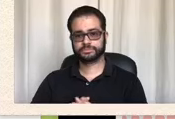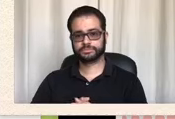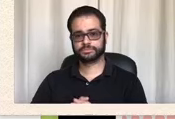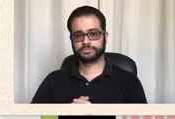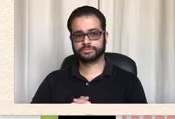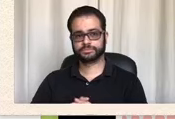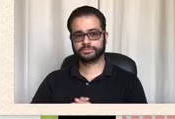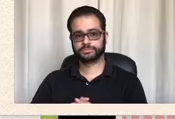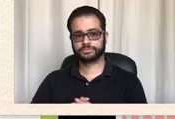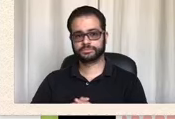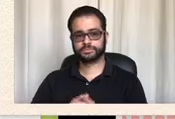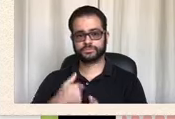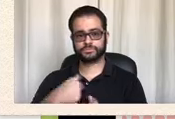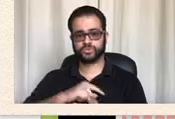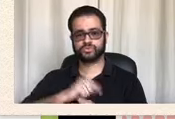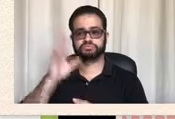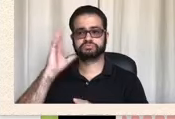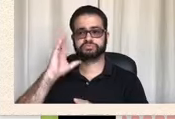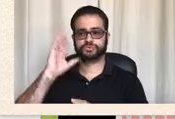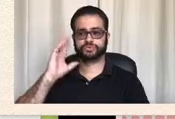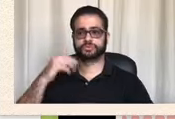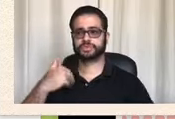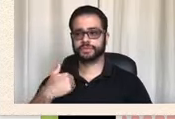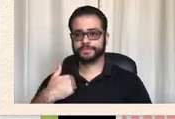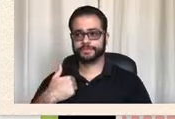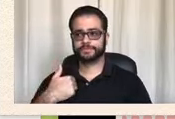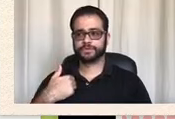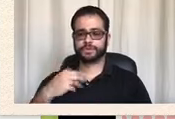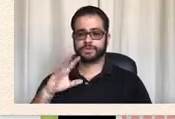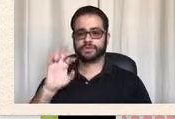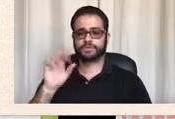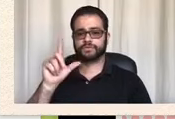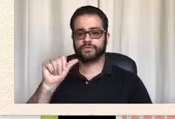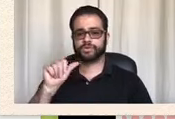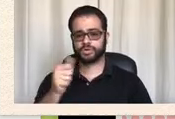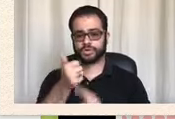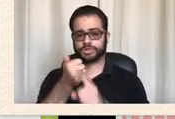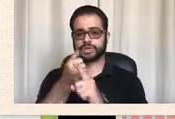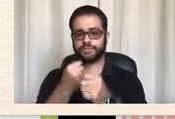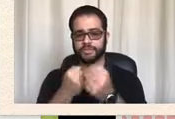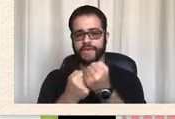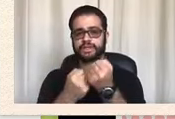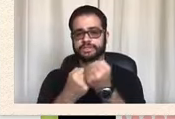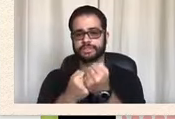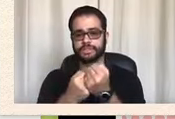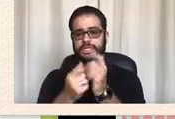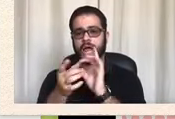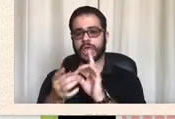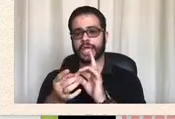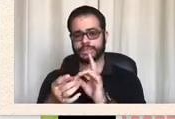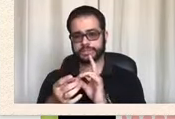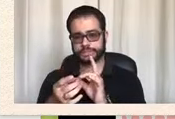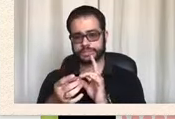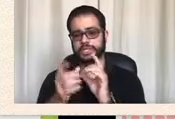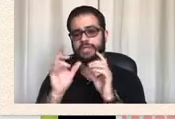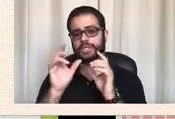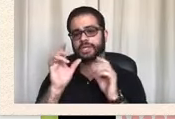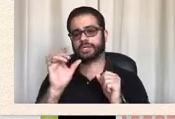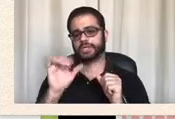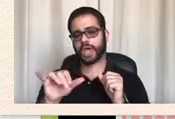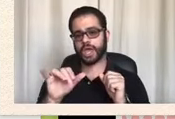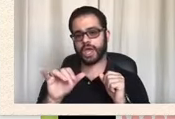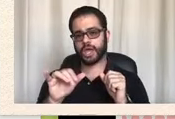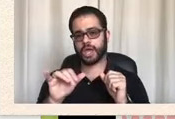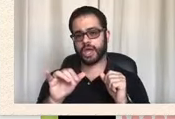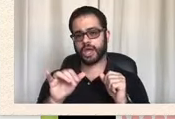we used to have Florida Self-Advocacy Alliance. that kind of